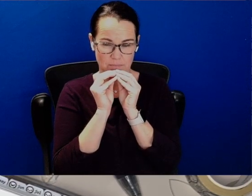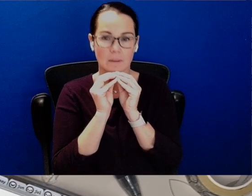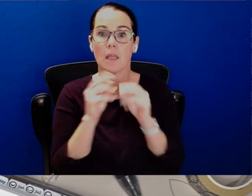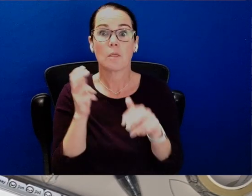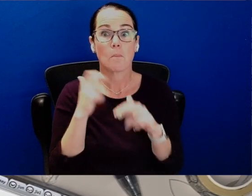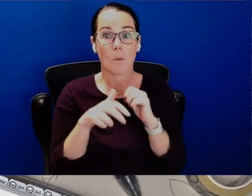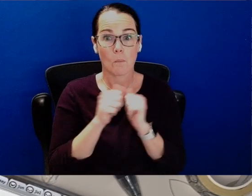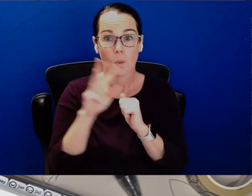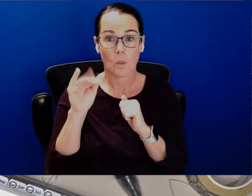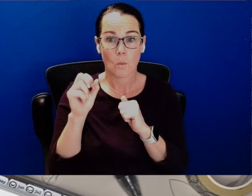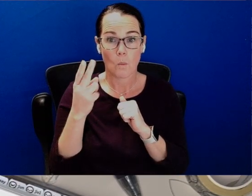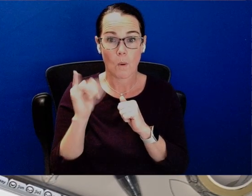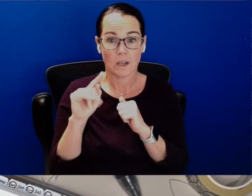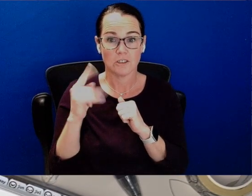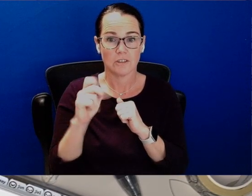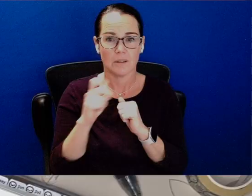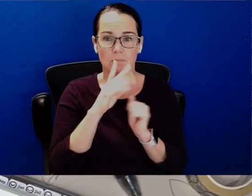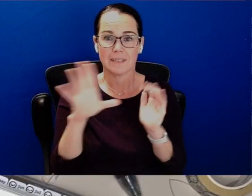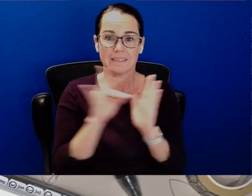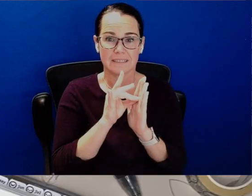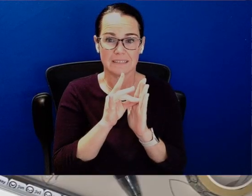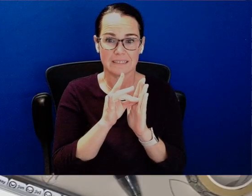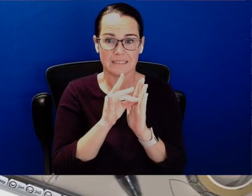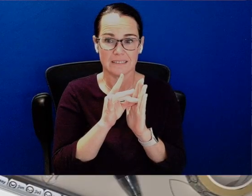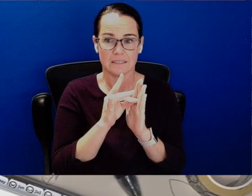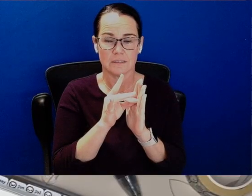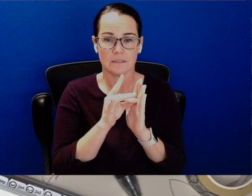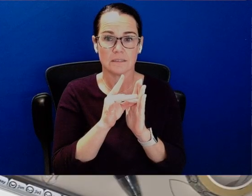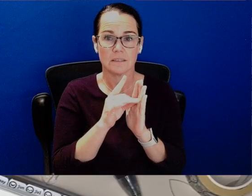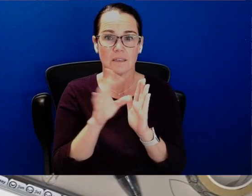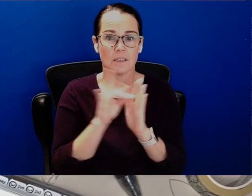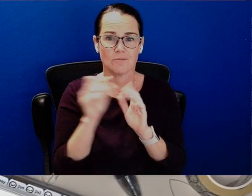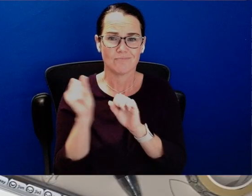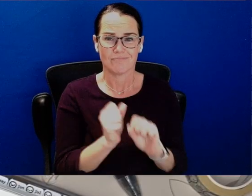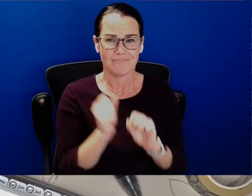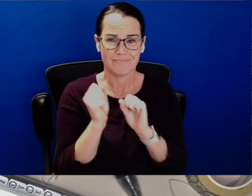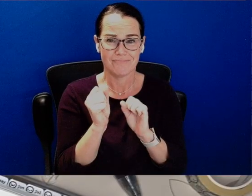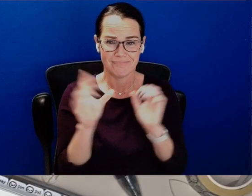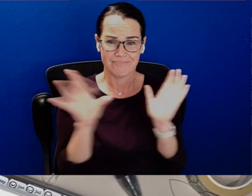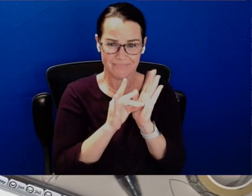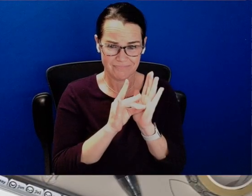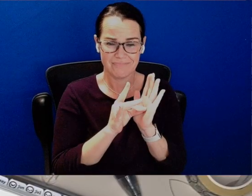Problem with washi tape is that it sticks so good. Or the washi stickers is that it sticks so good.